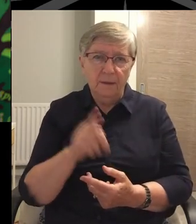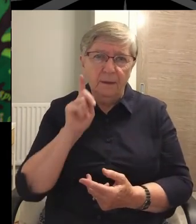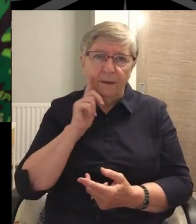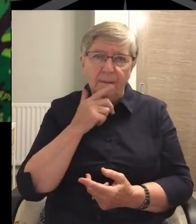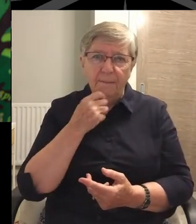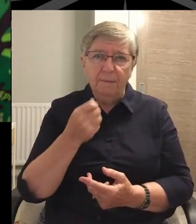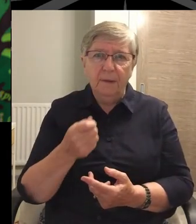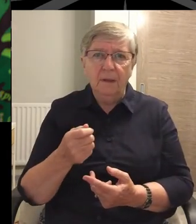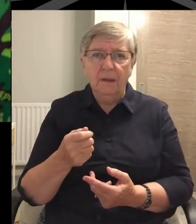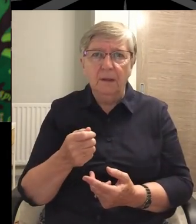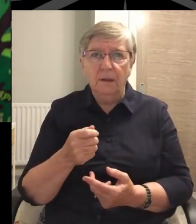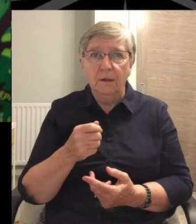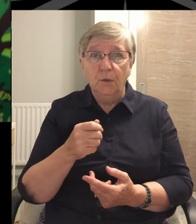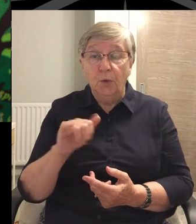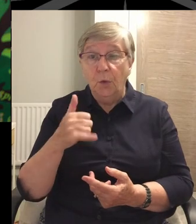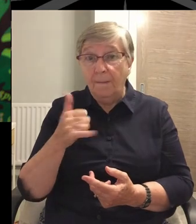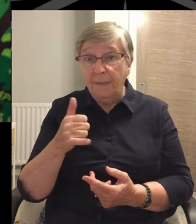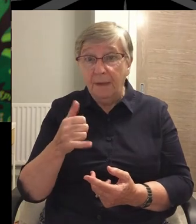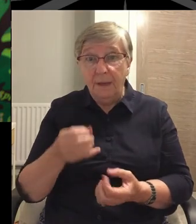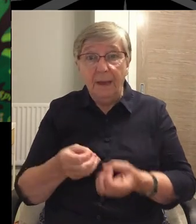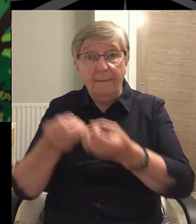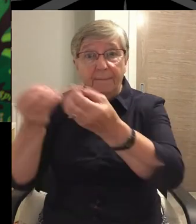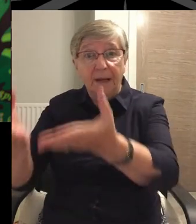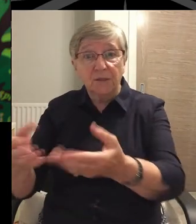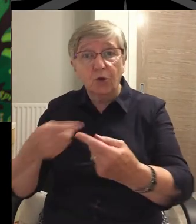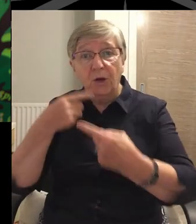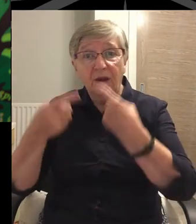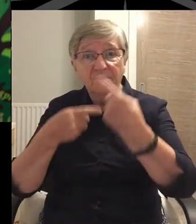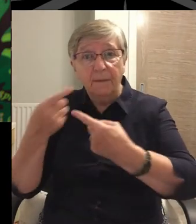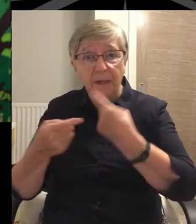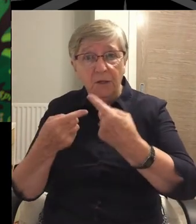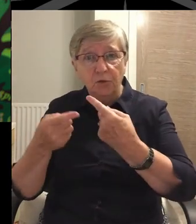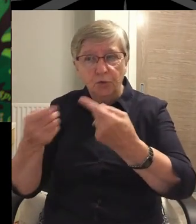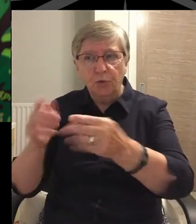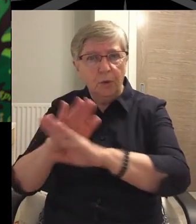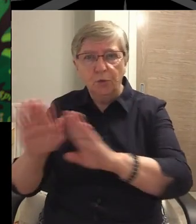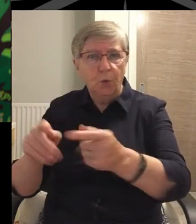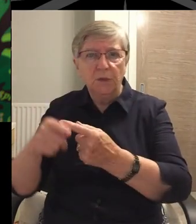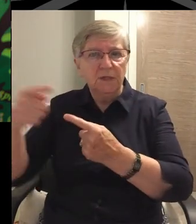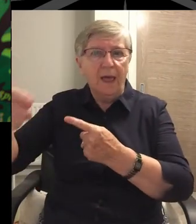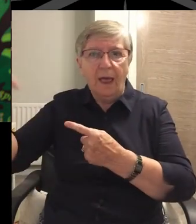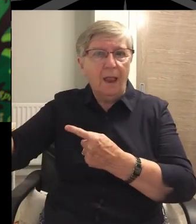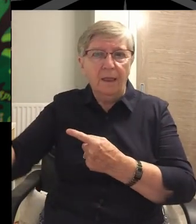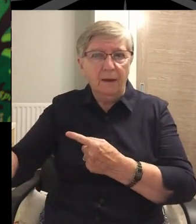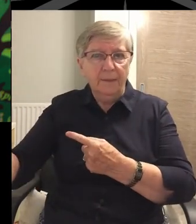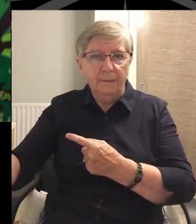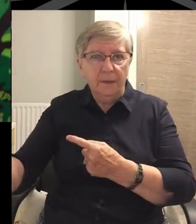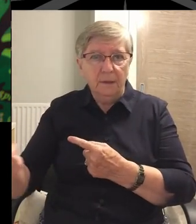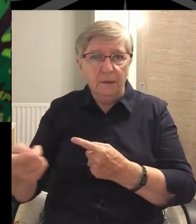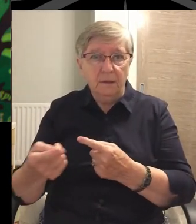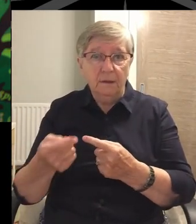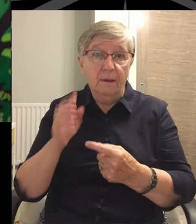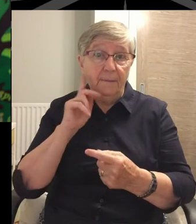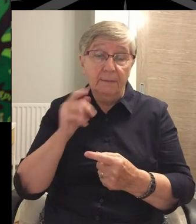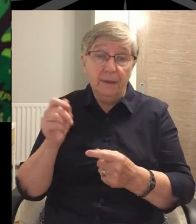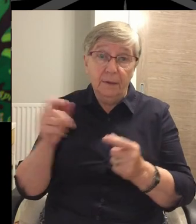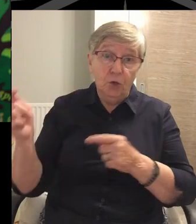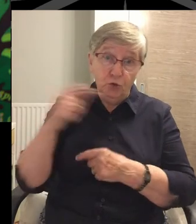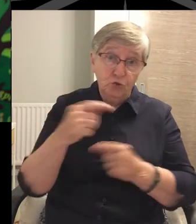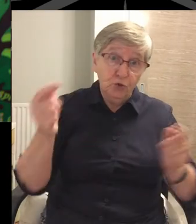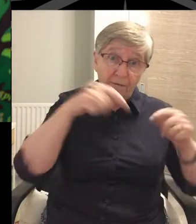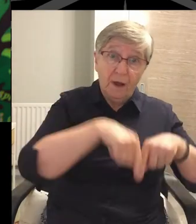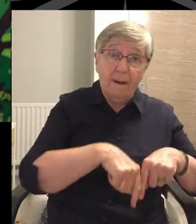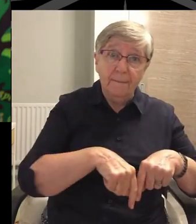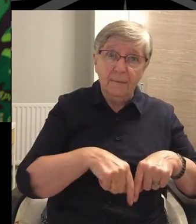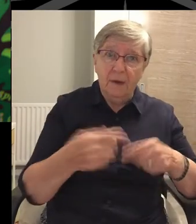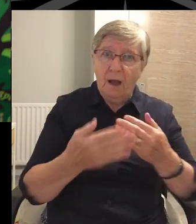People who maybe passed on information that wasn't to go further. People who maybe were to turn up and the other